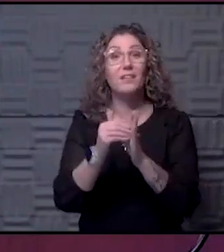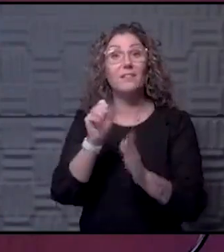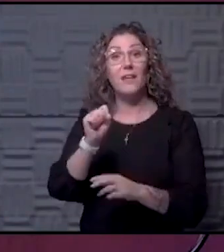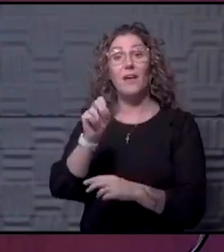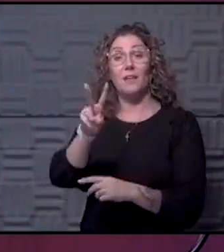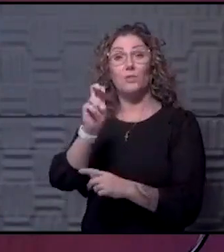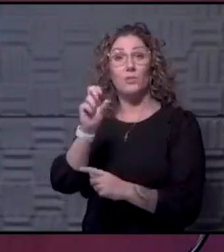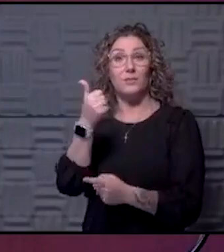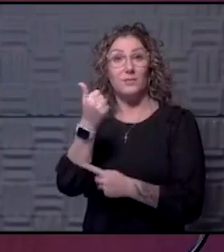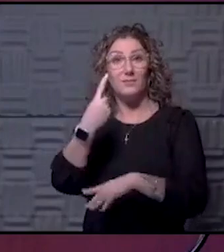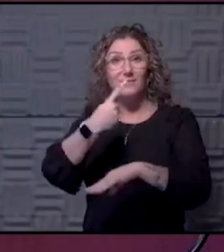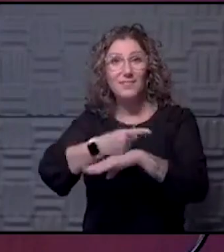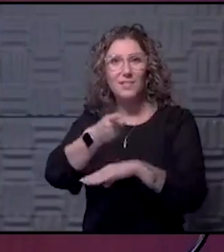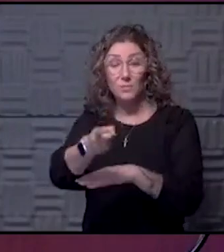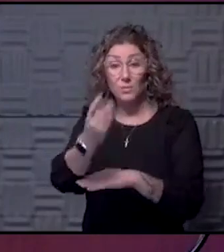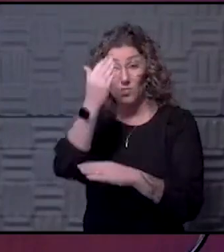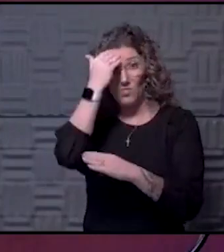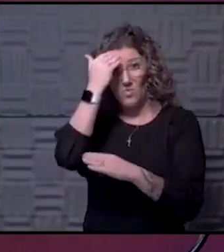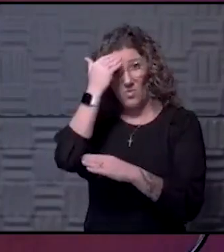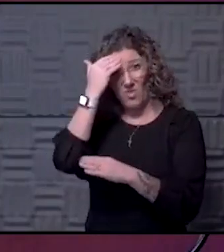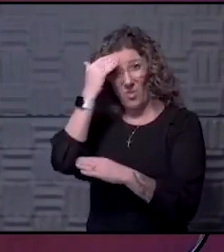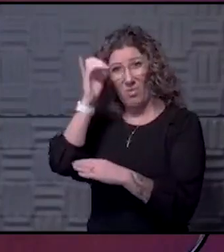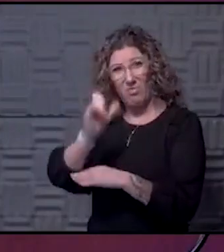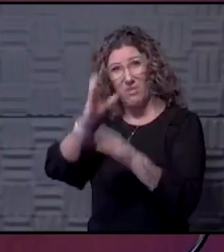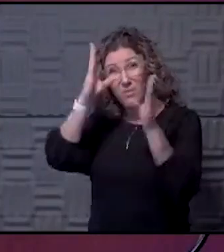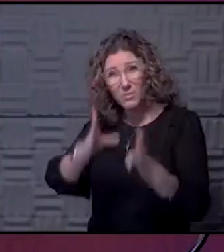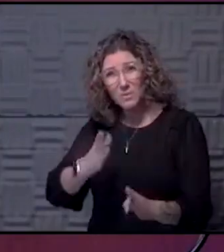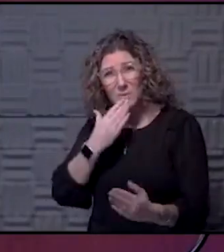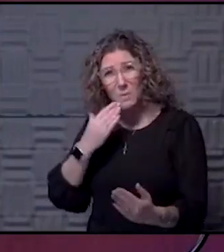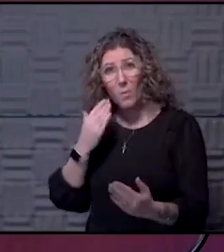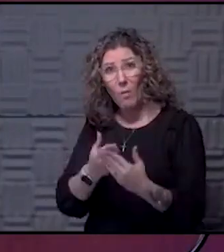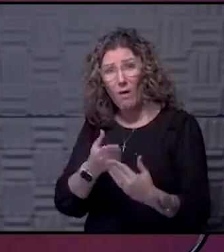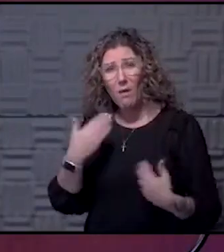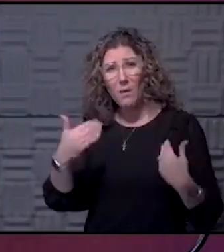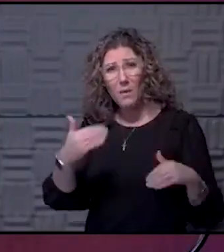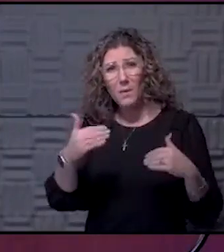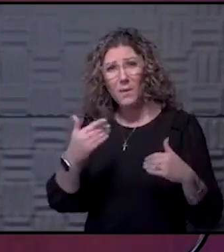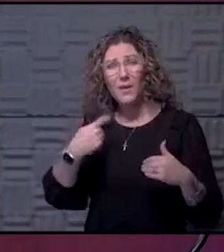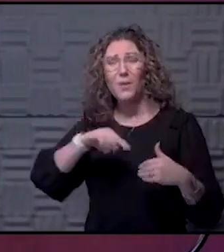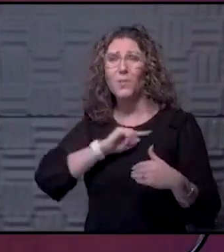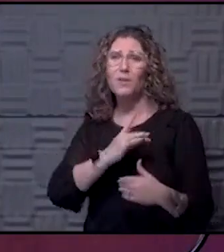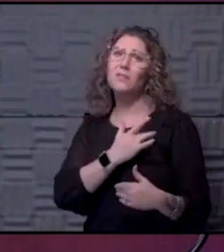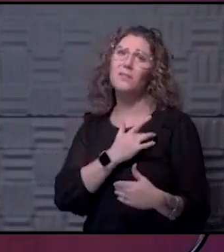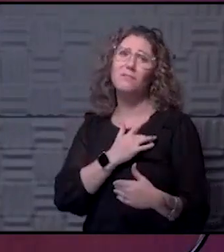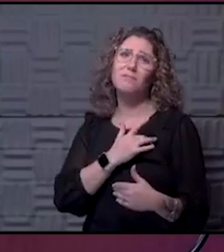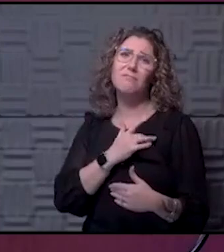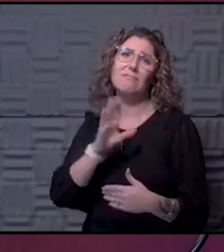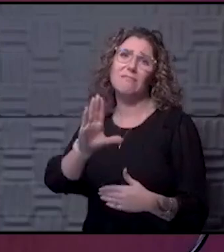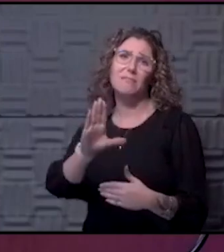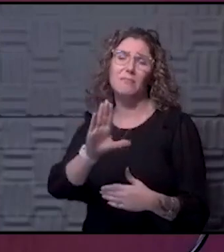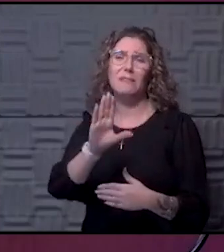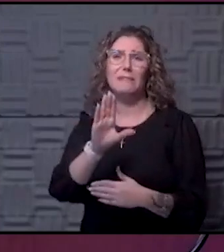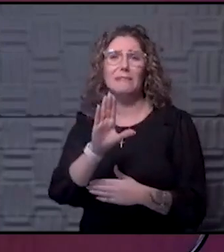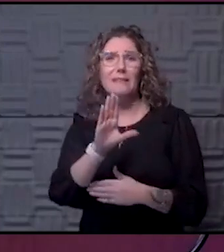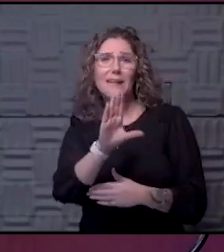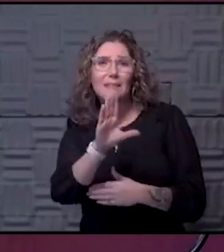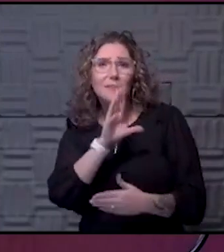210 days, and you get to know somebody pretty dang well, and we got pretty close to him and his wife.